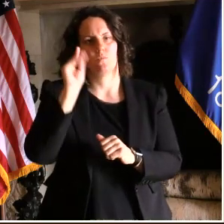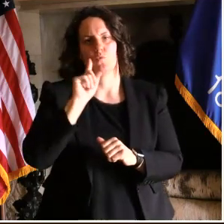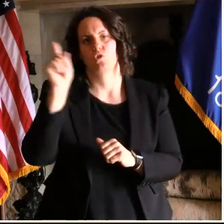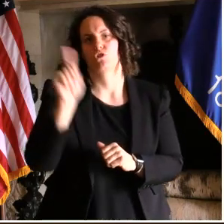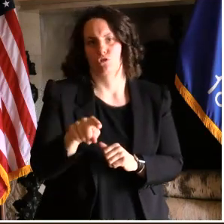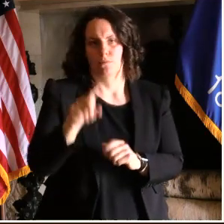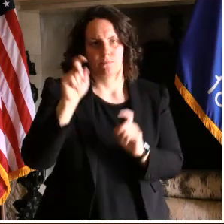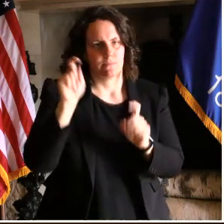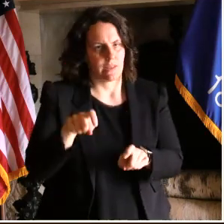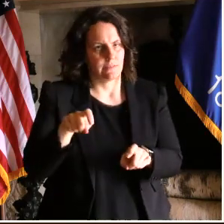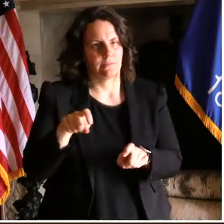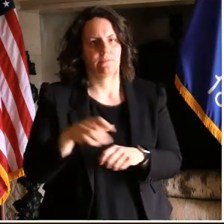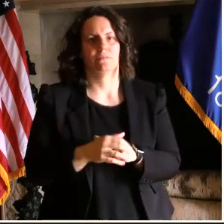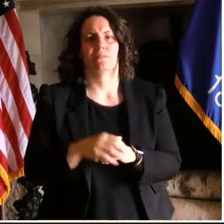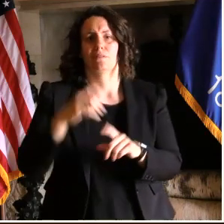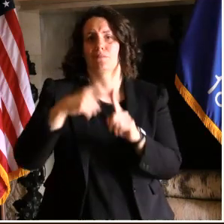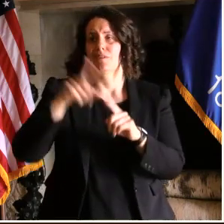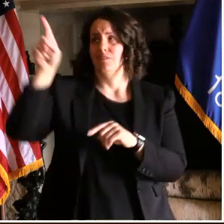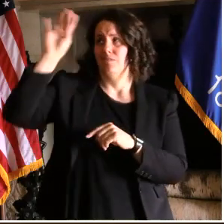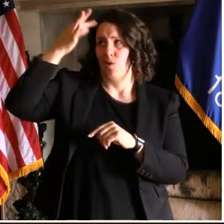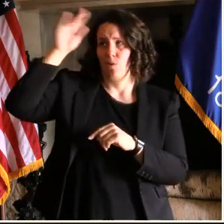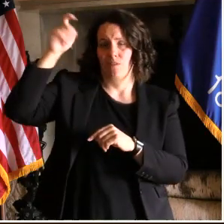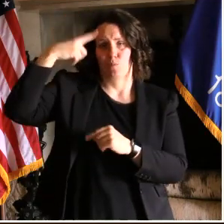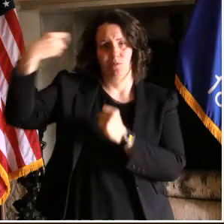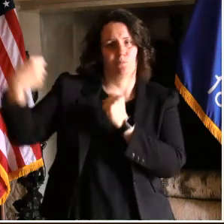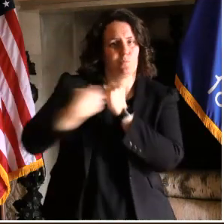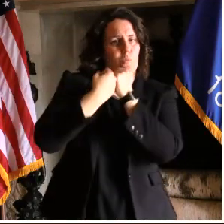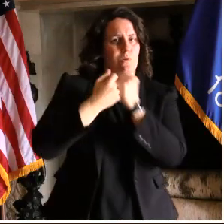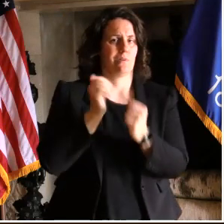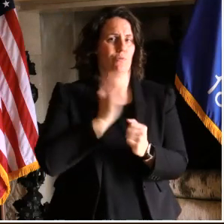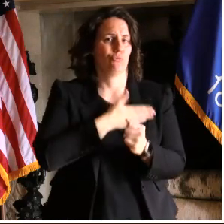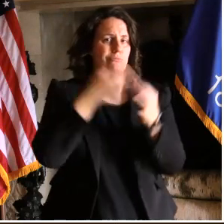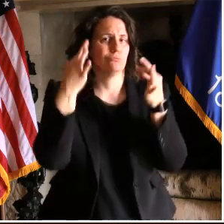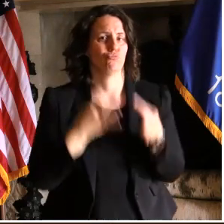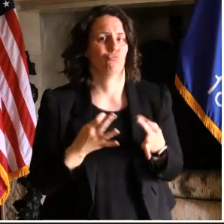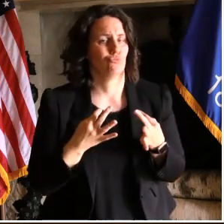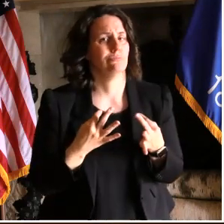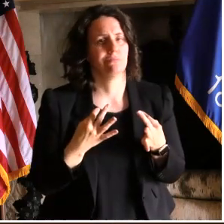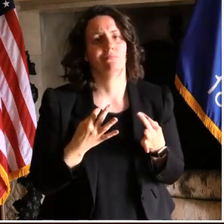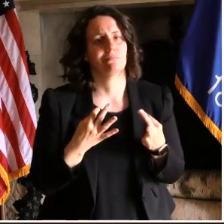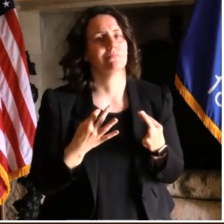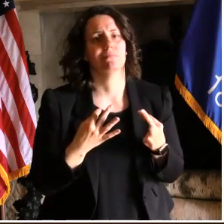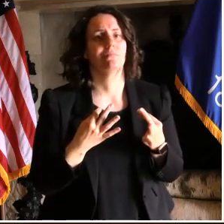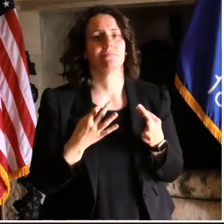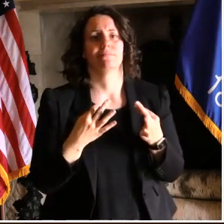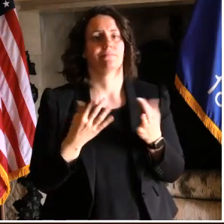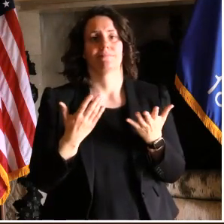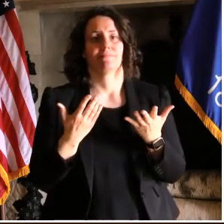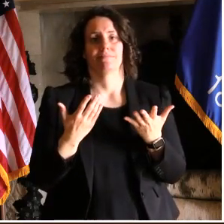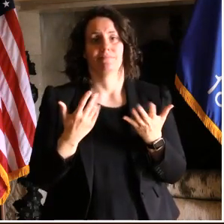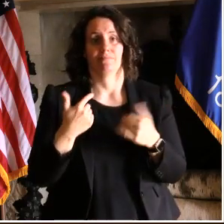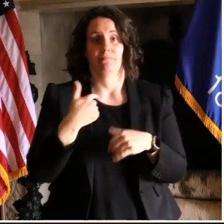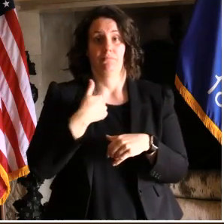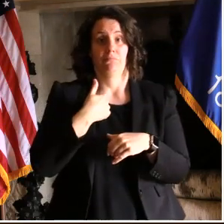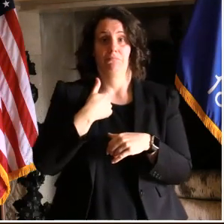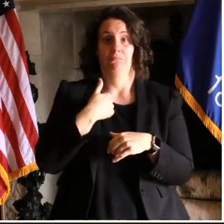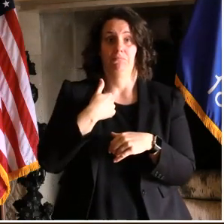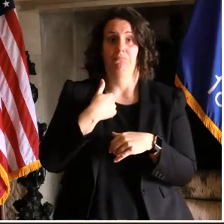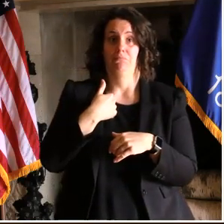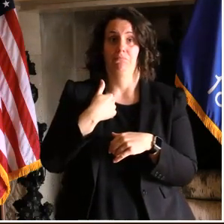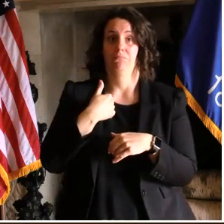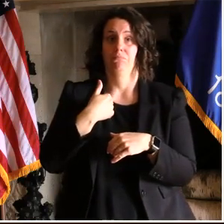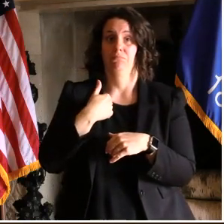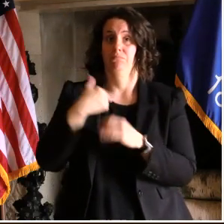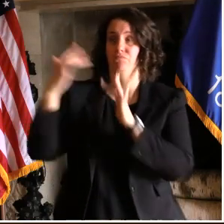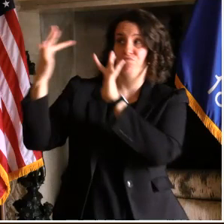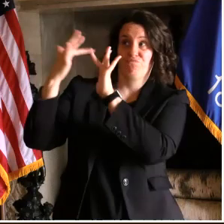federal officials. I have not personally connected with the leadership yet today. Thank you,